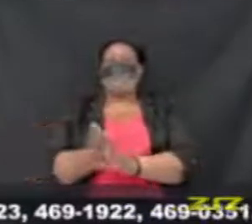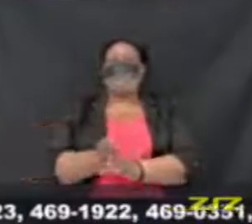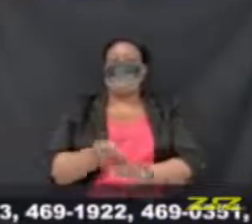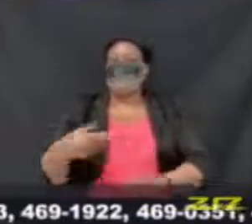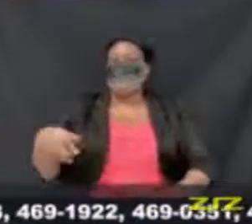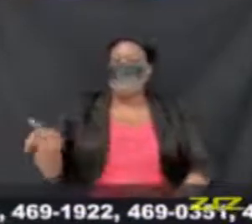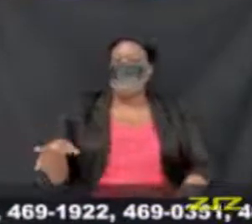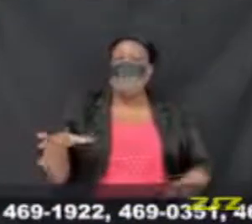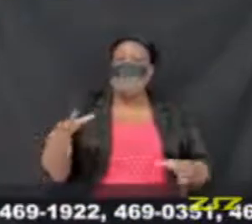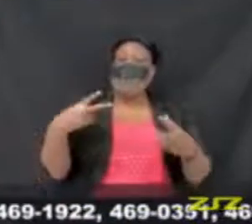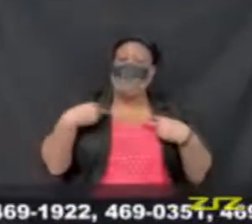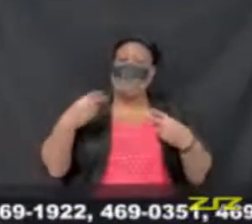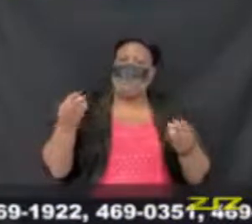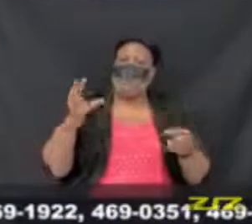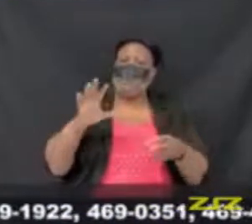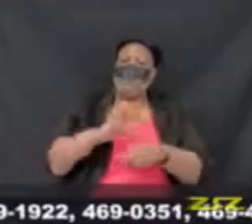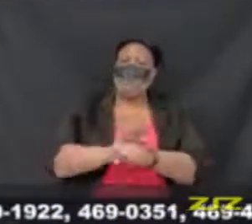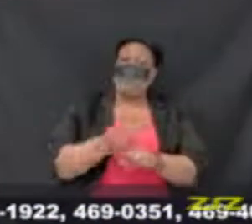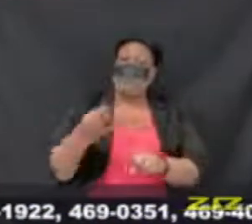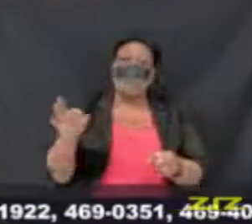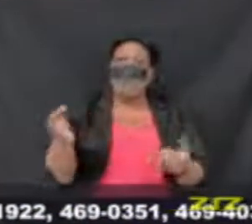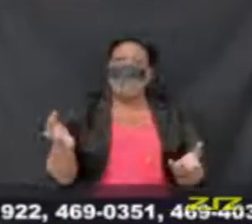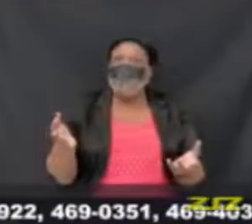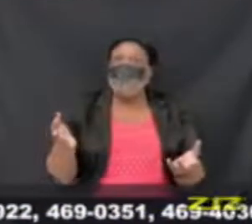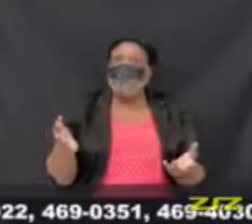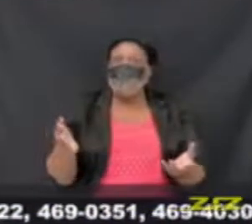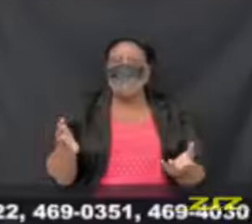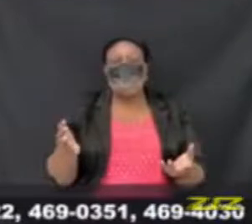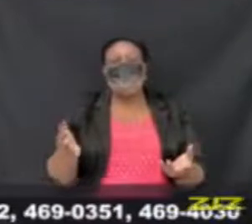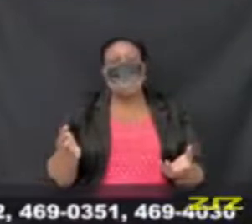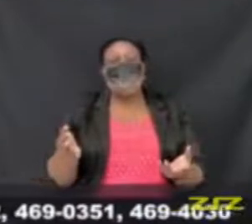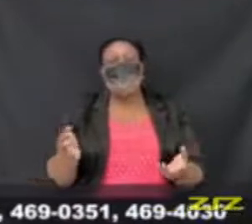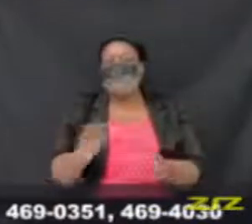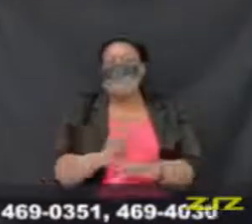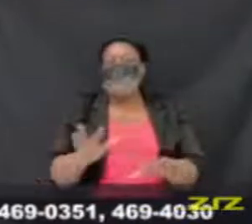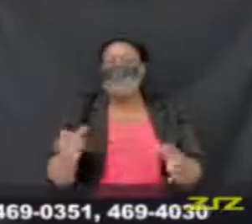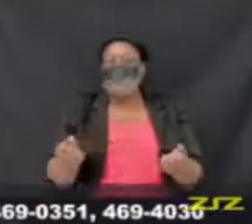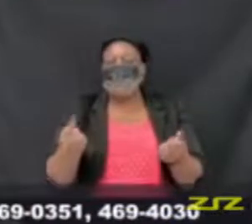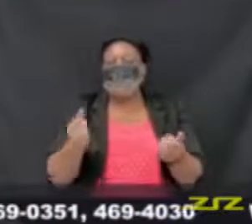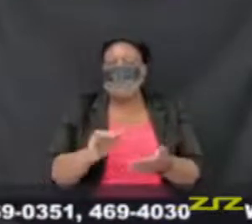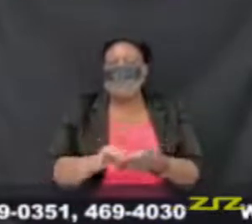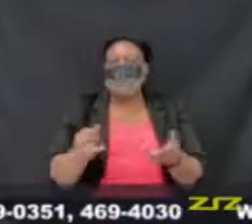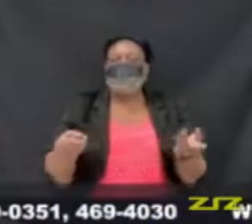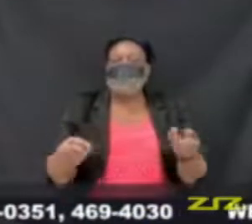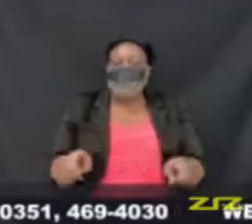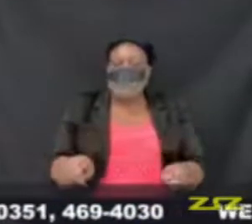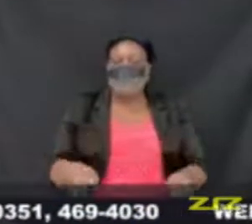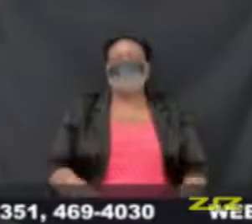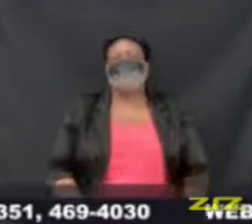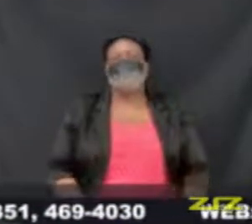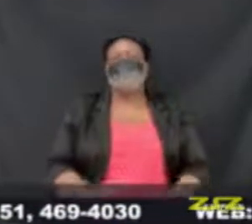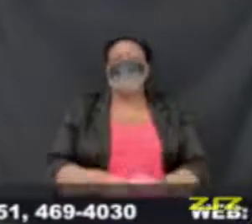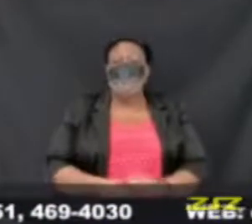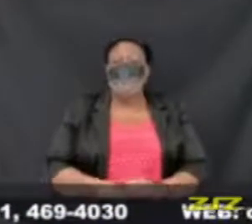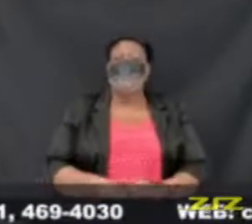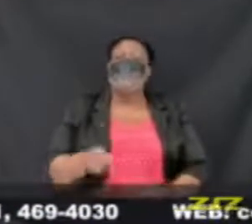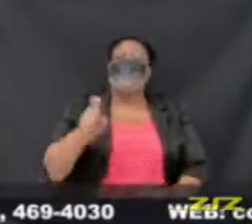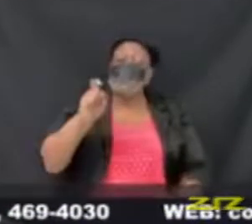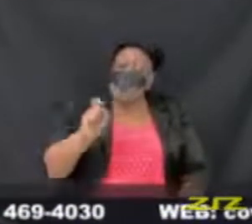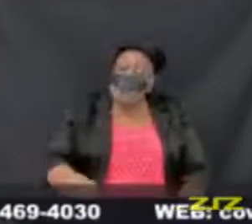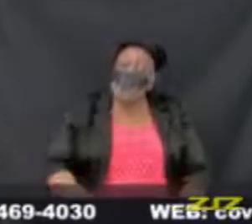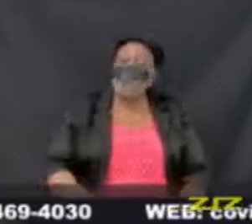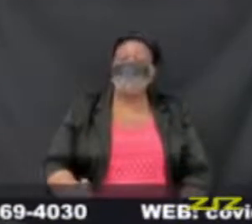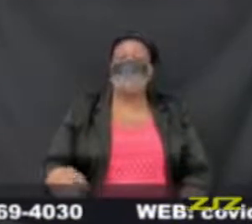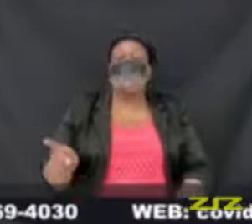to places. They're going to be interacting with our general public to a high degree, and we still have persons who are